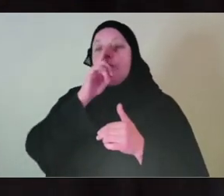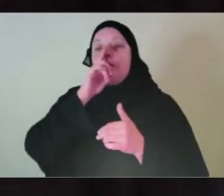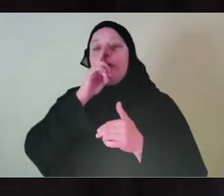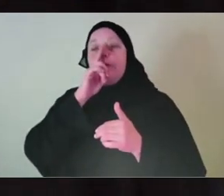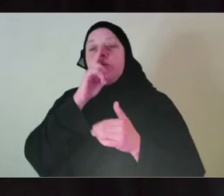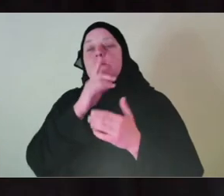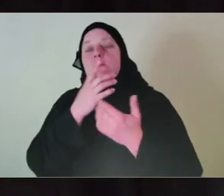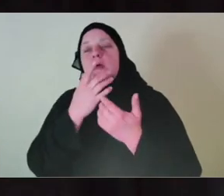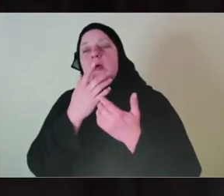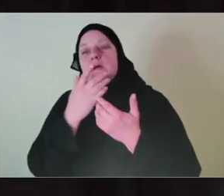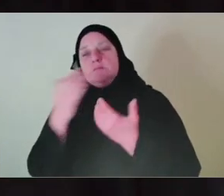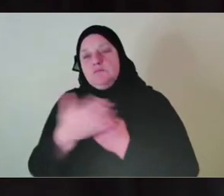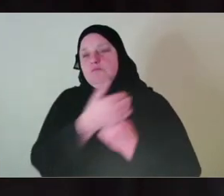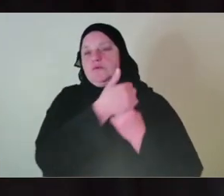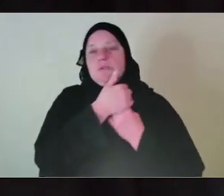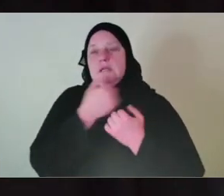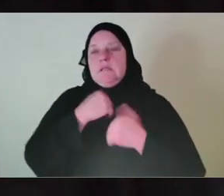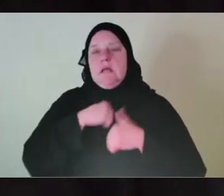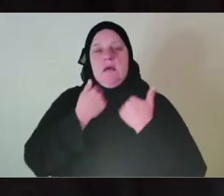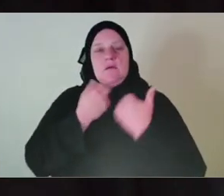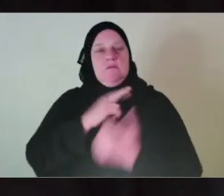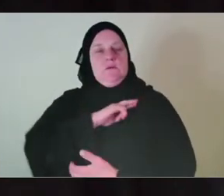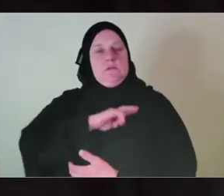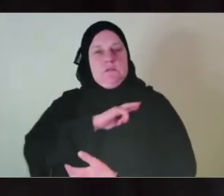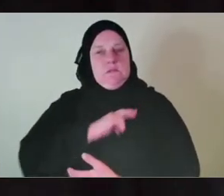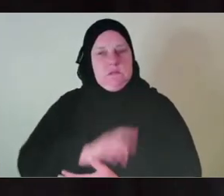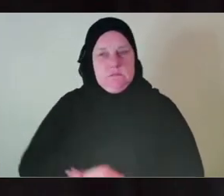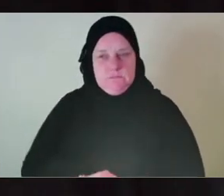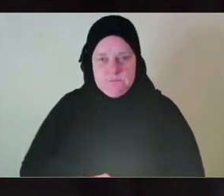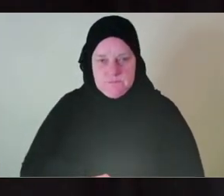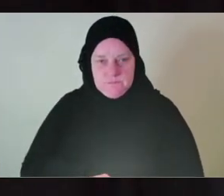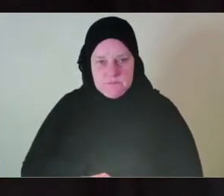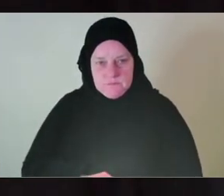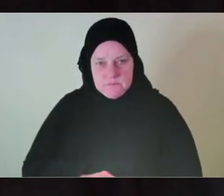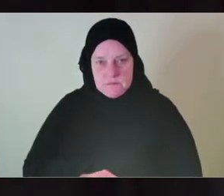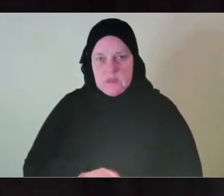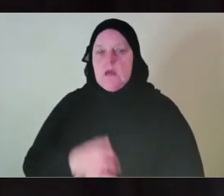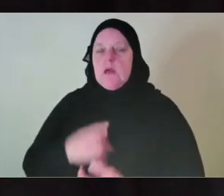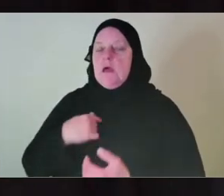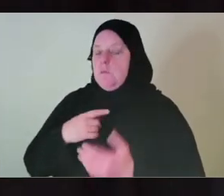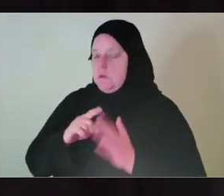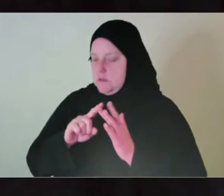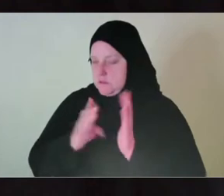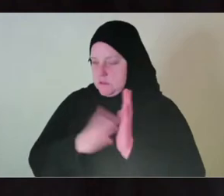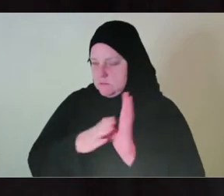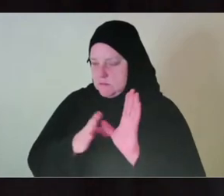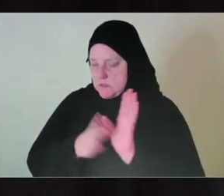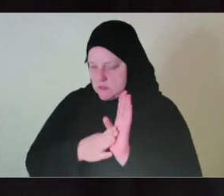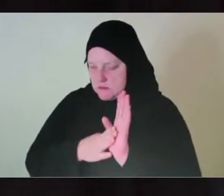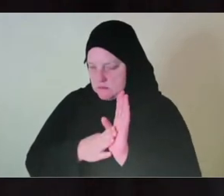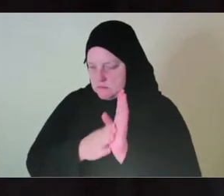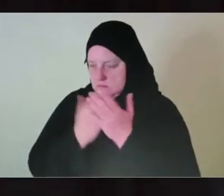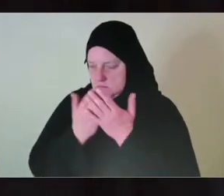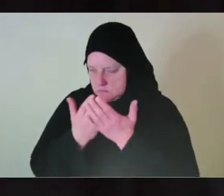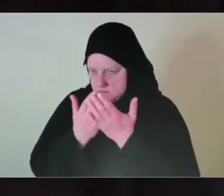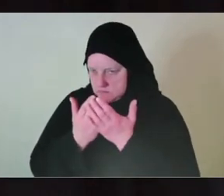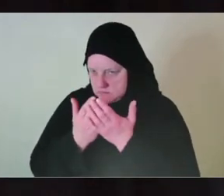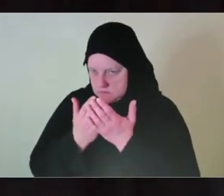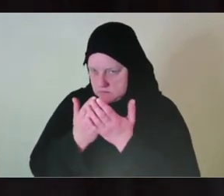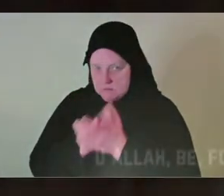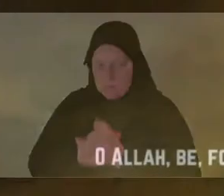12th Holy Imam. We recite Ayah Sharif Amma Yujib 5 times all together. A'udhu billahi minash shaitanir